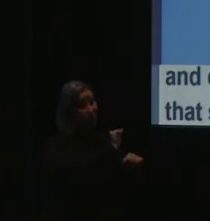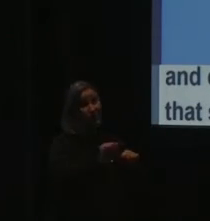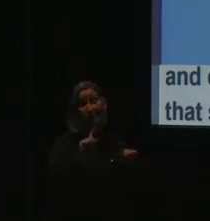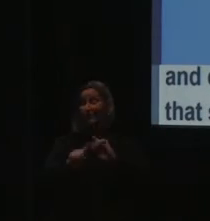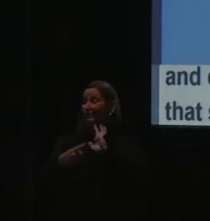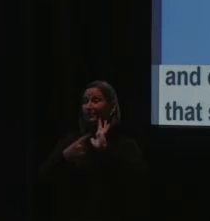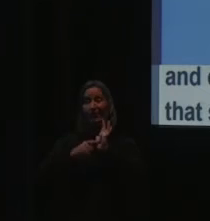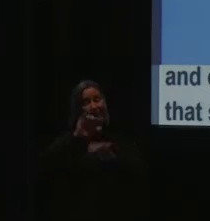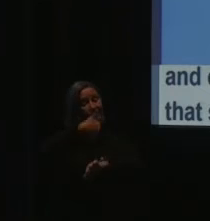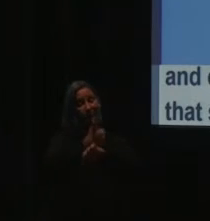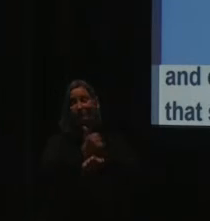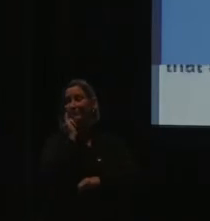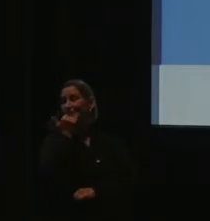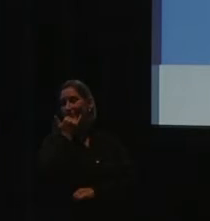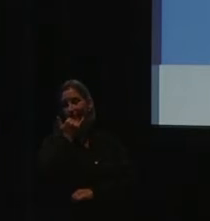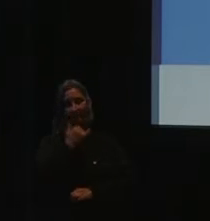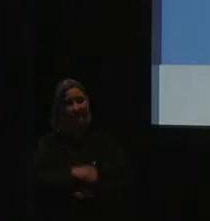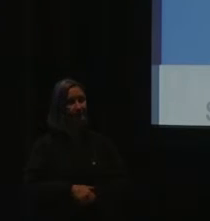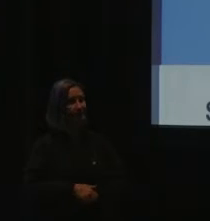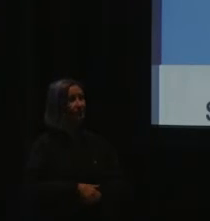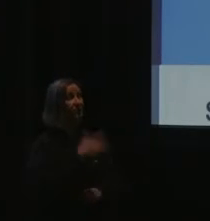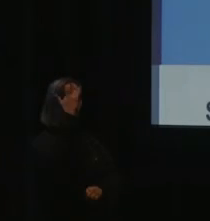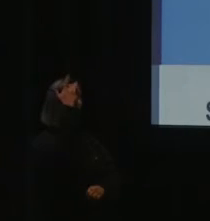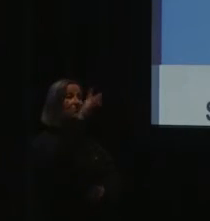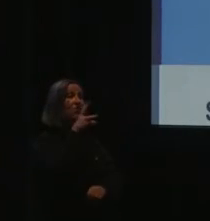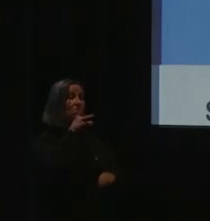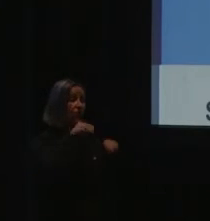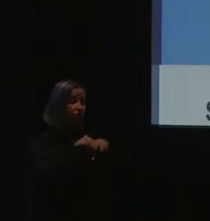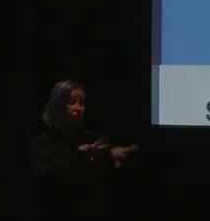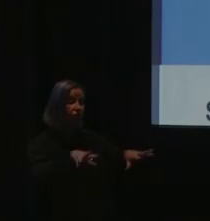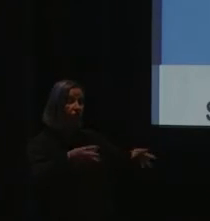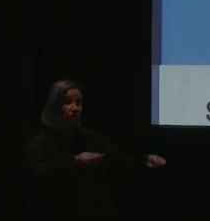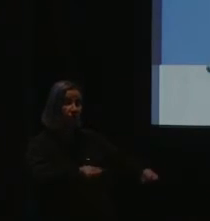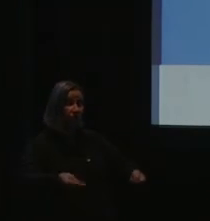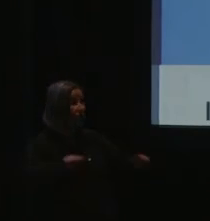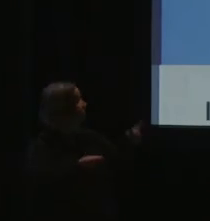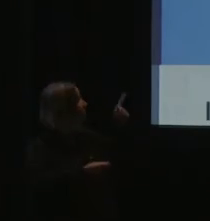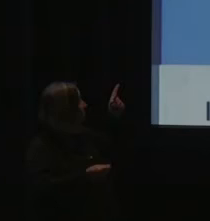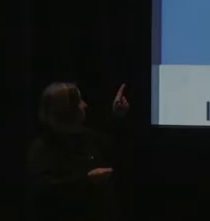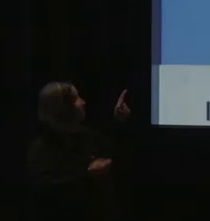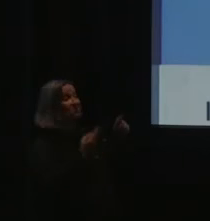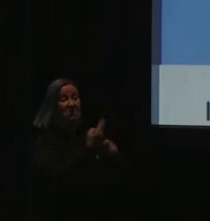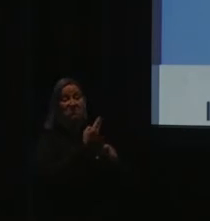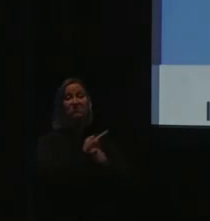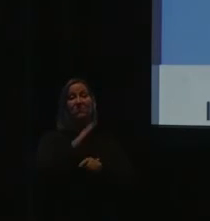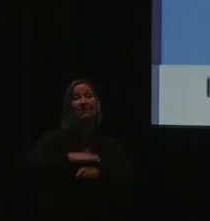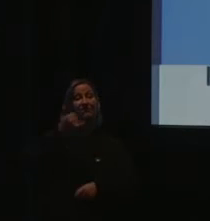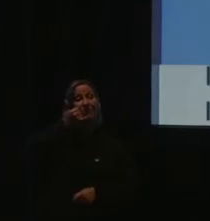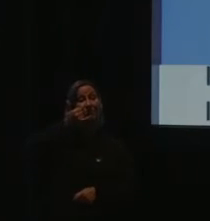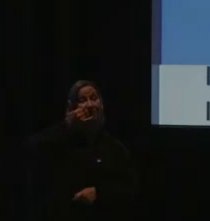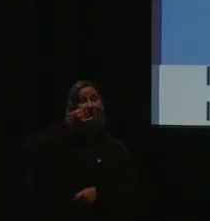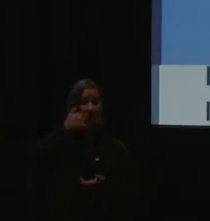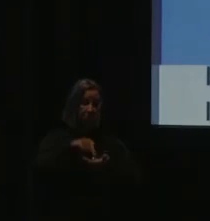up. Smart irrigation controllers are a fascinating thing. I love stuff that works on my phone. It promises a